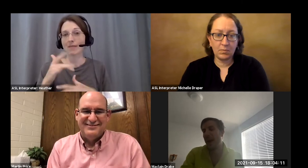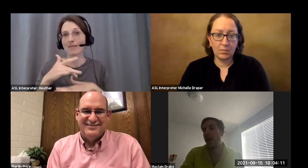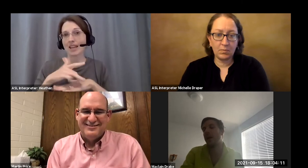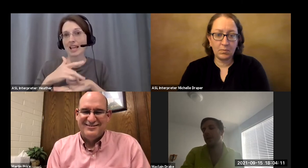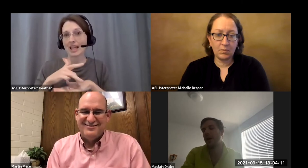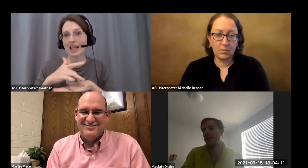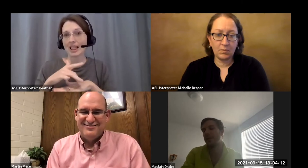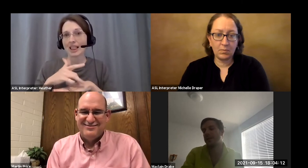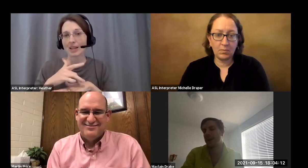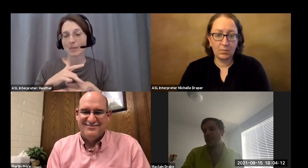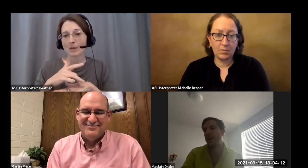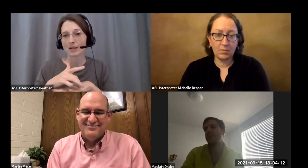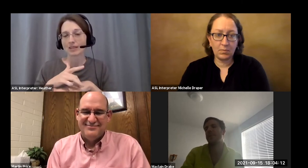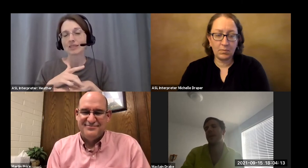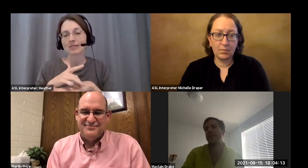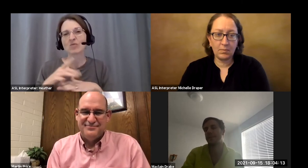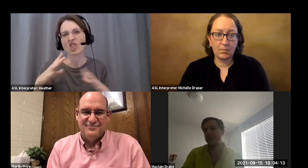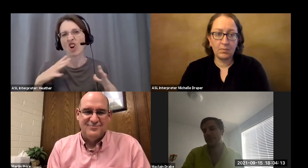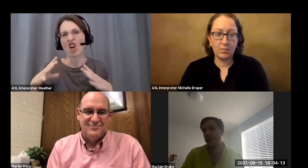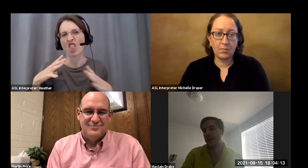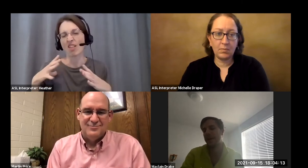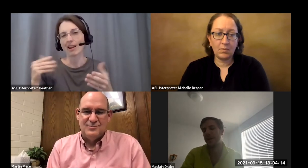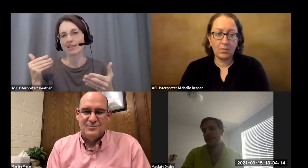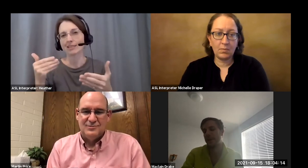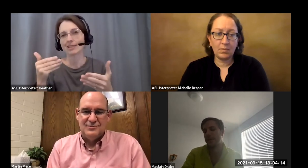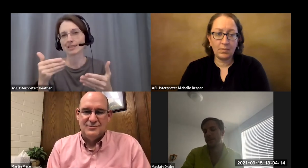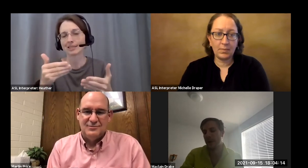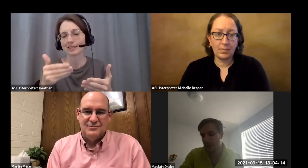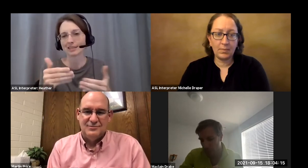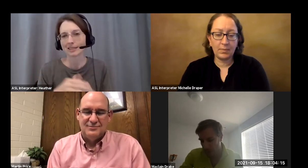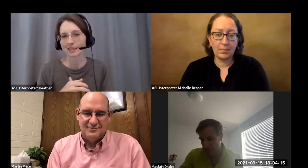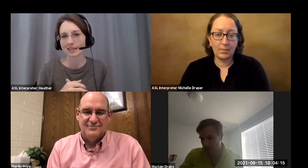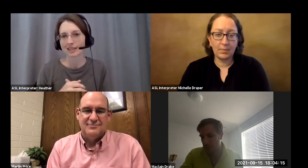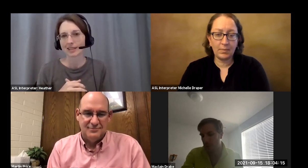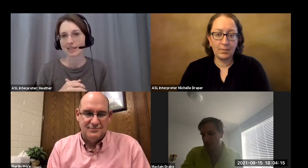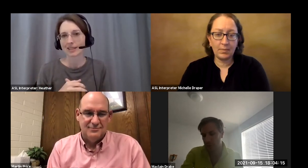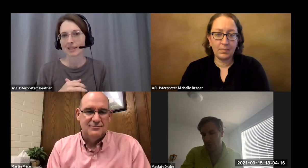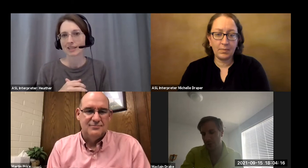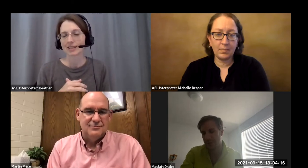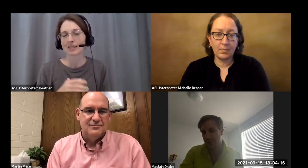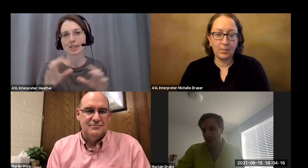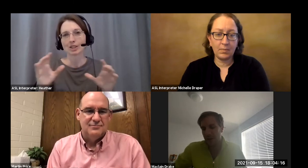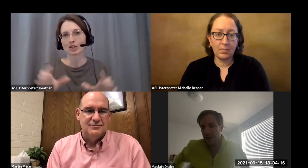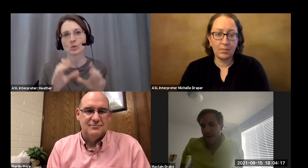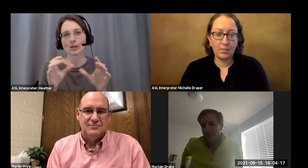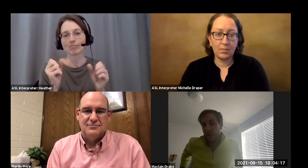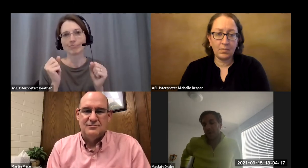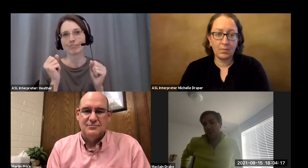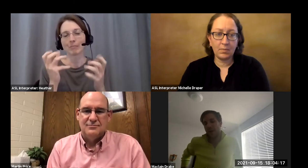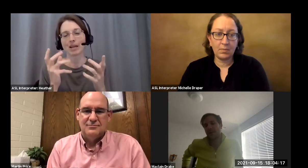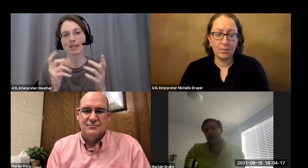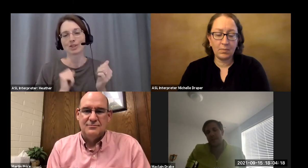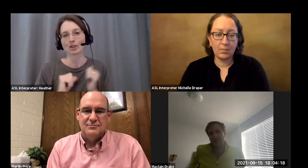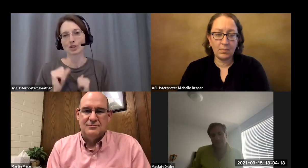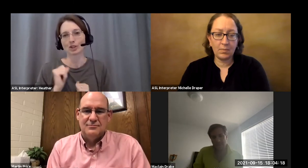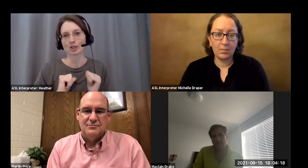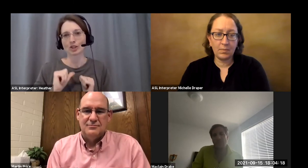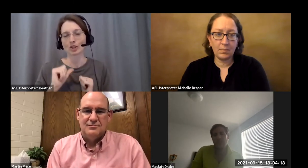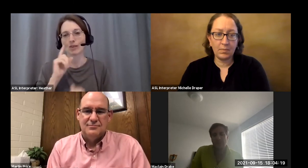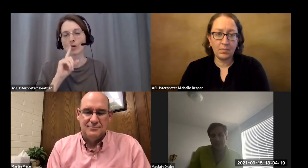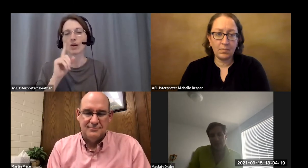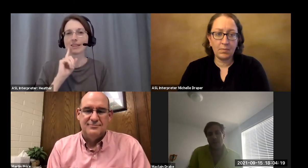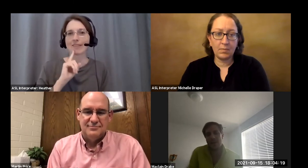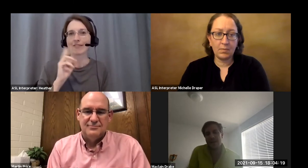for the holidays coming up. So that's I'll be doing a bunch more shows for the hard of hearing in the